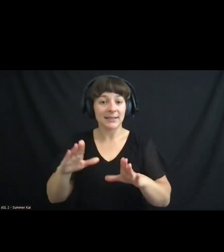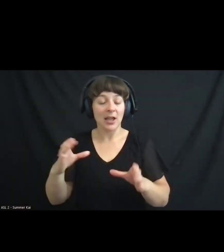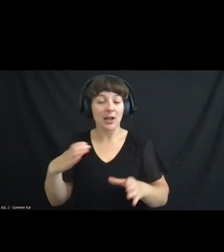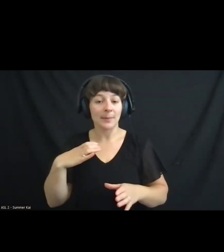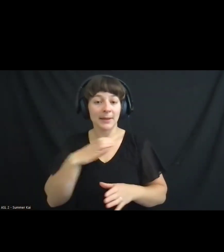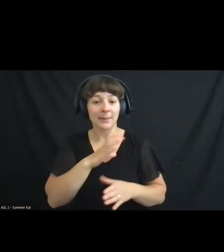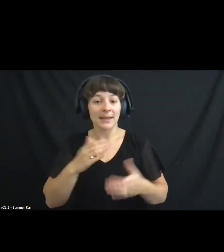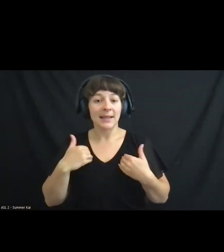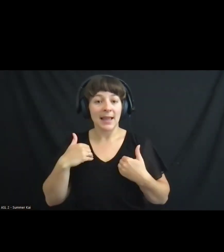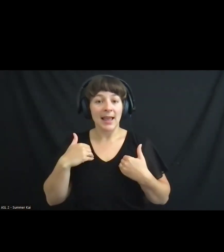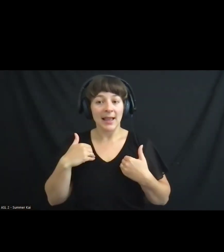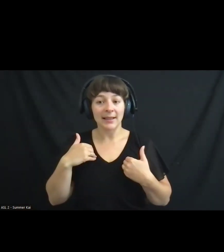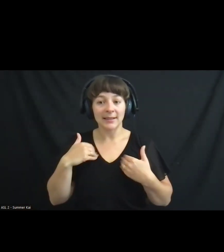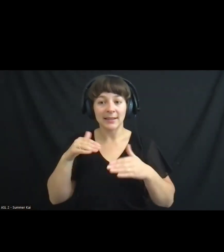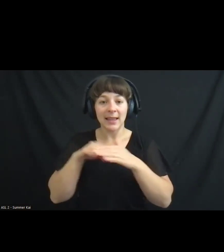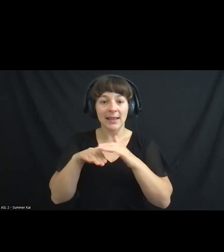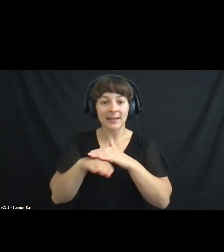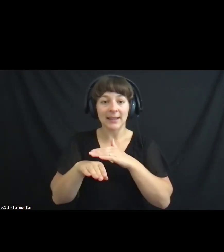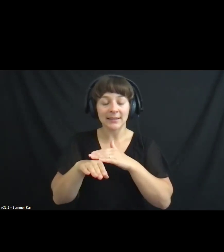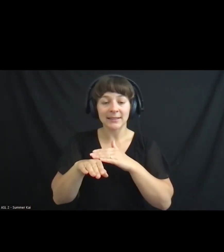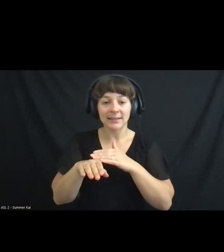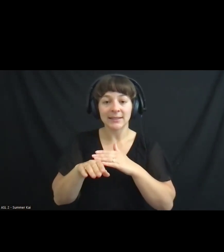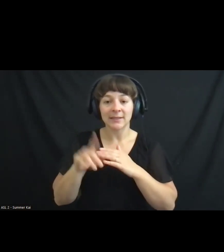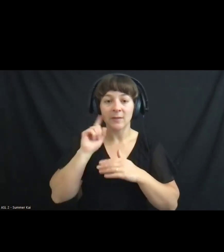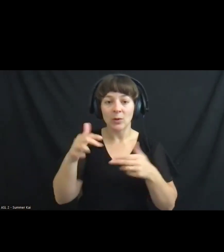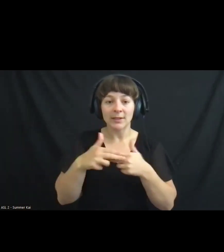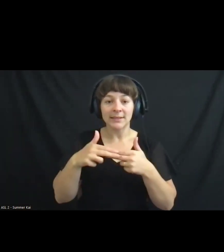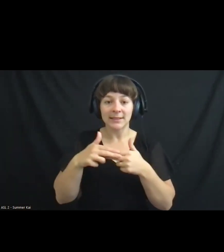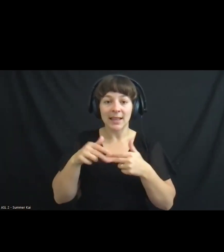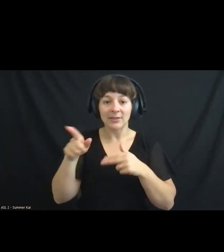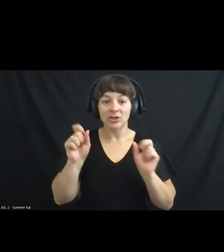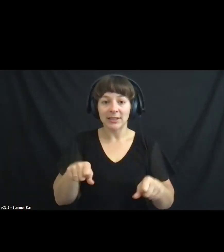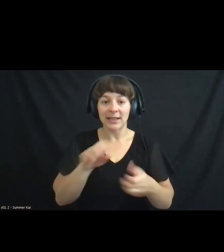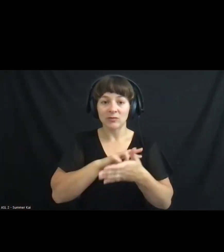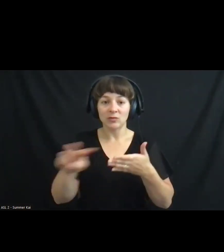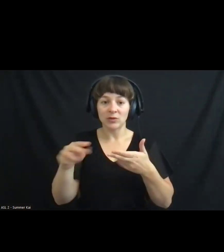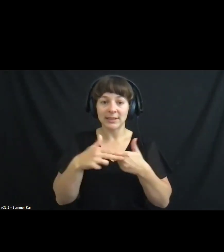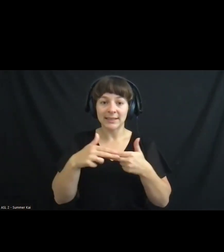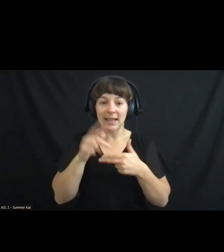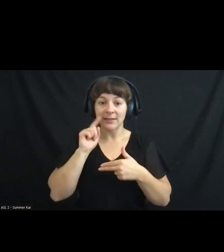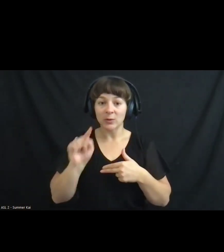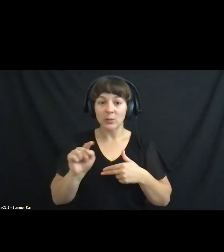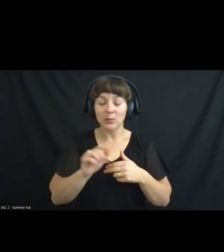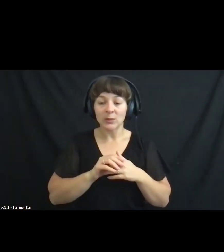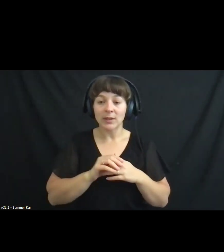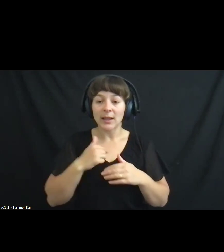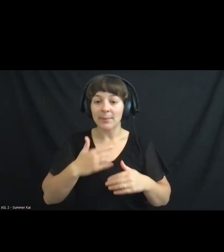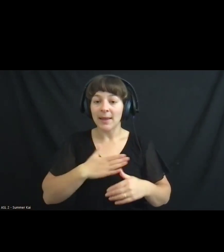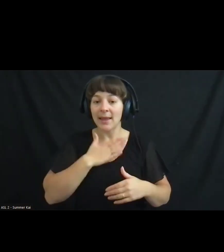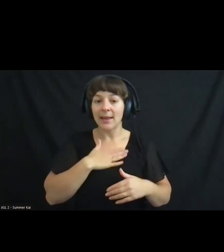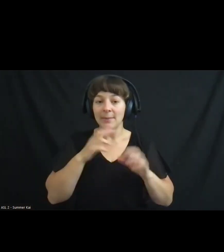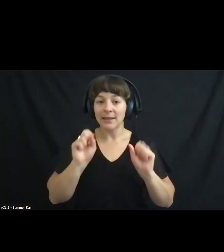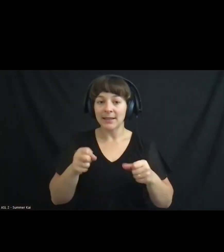of the slides. I don't know that they can be shared, but certainly she can read off of the slides and present with you. And I'm happy